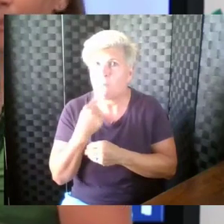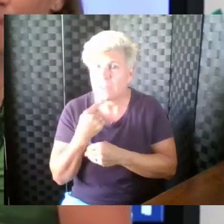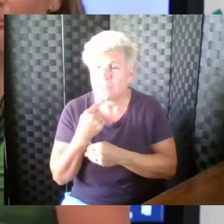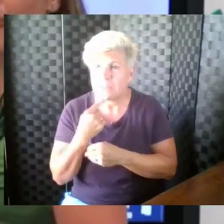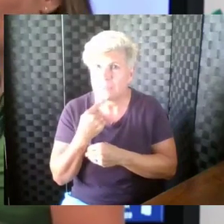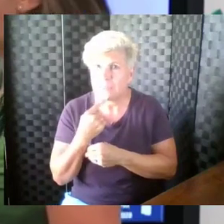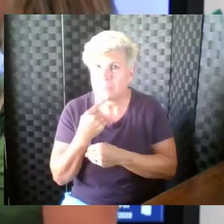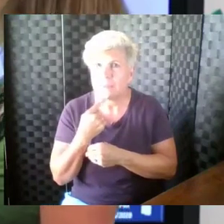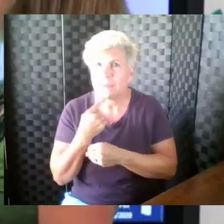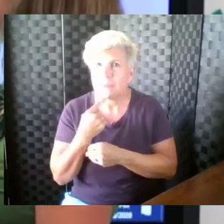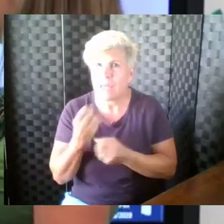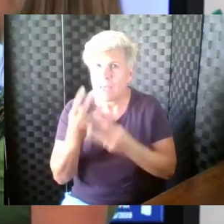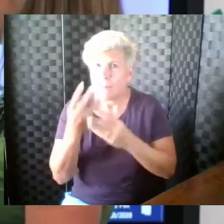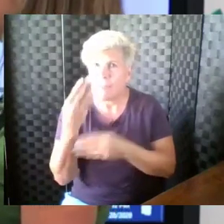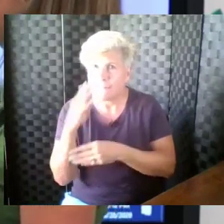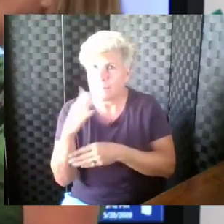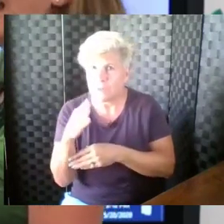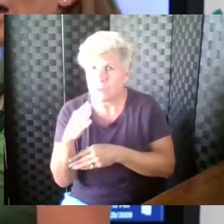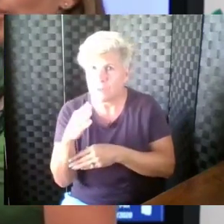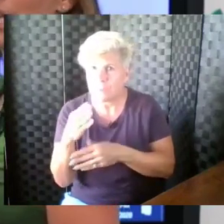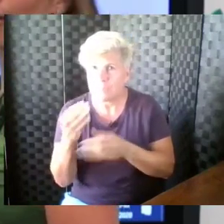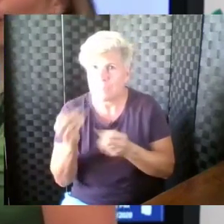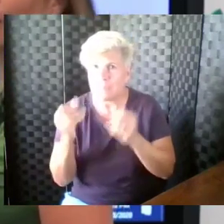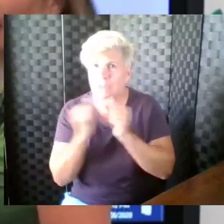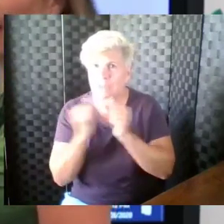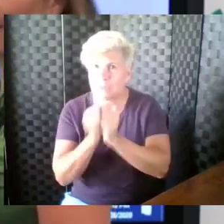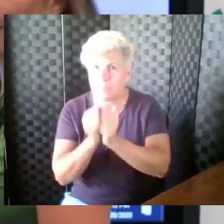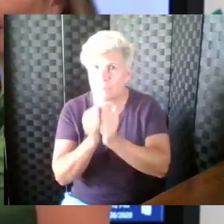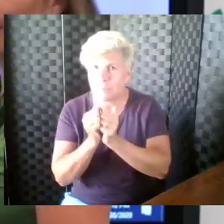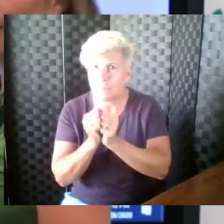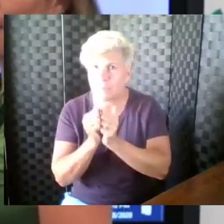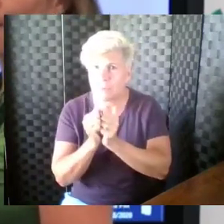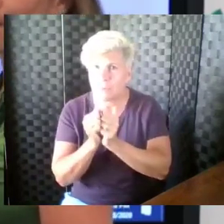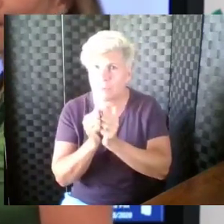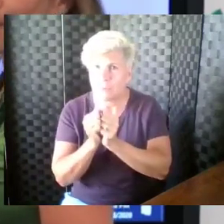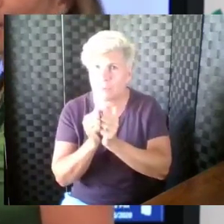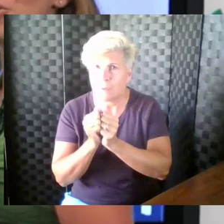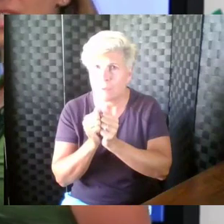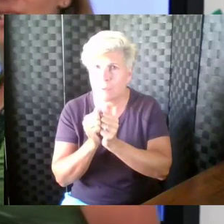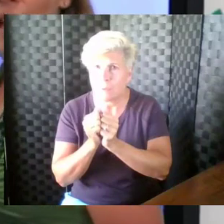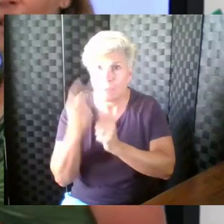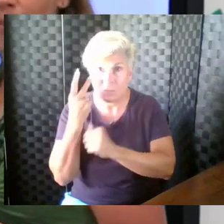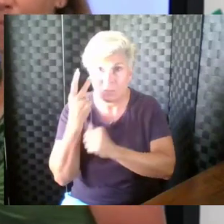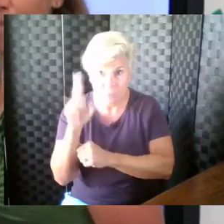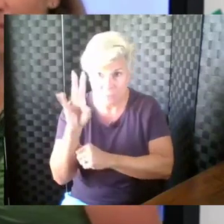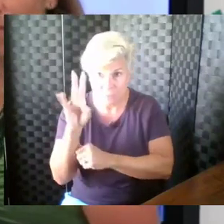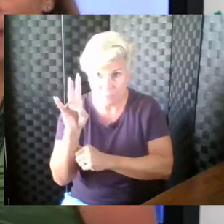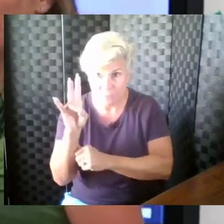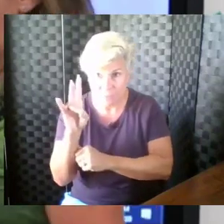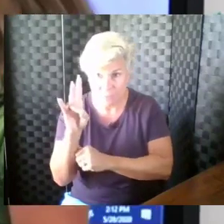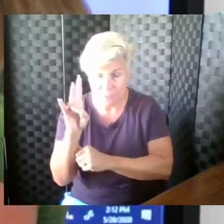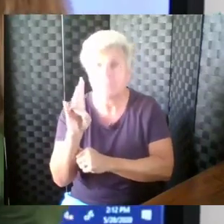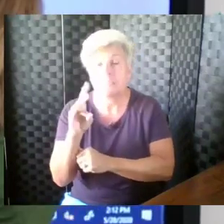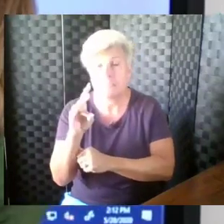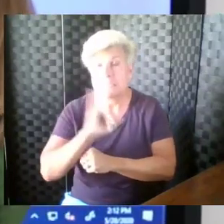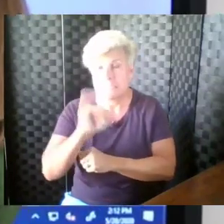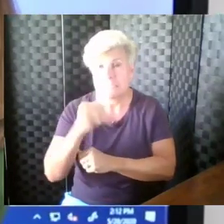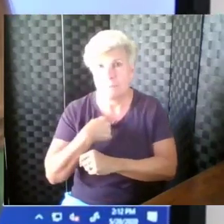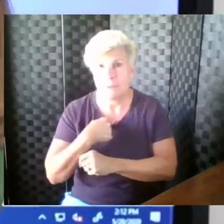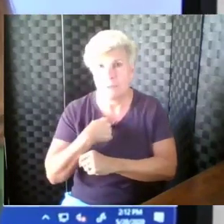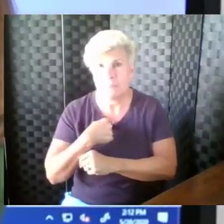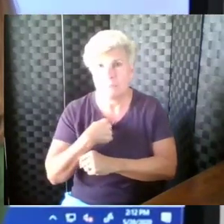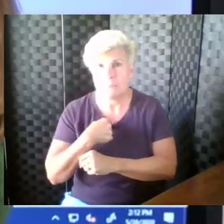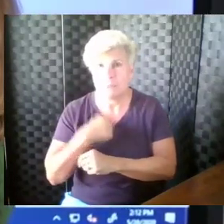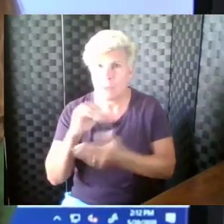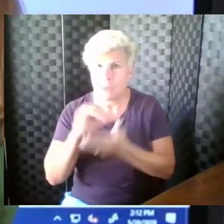make? And how many blue ones, and how many are all together? Do you see 7? I do too. So I'm actually